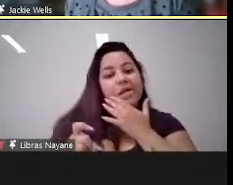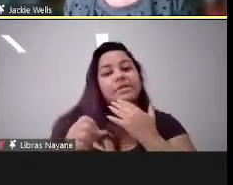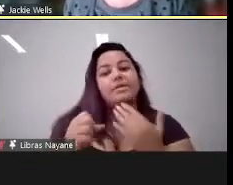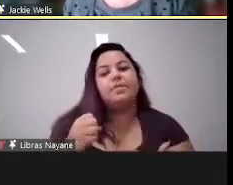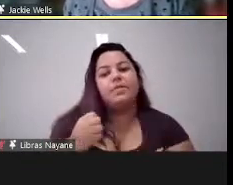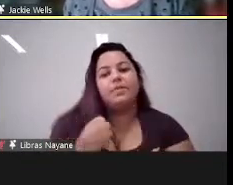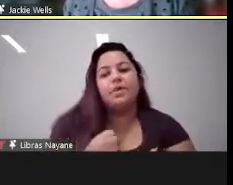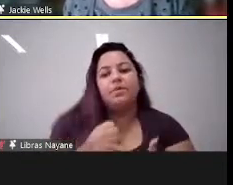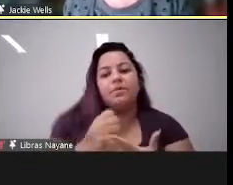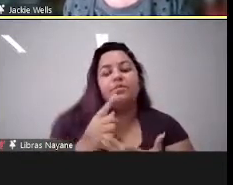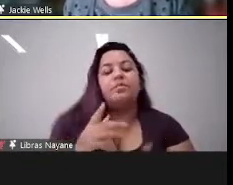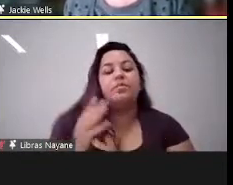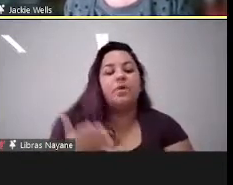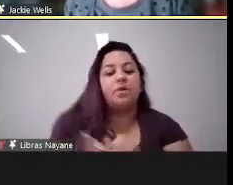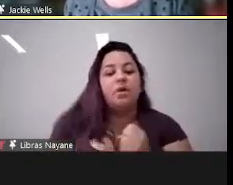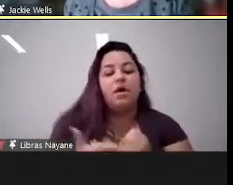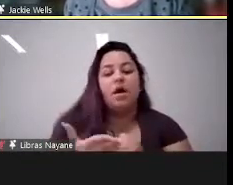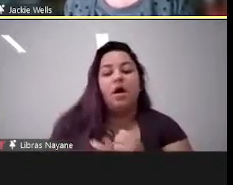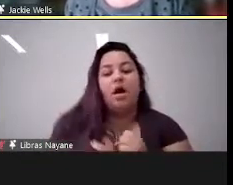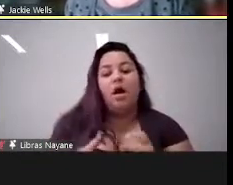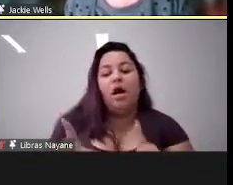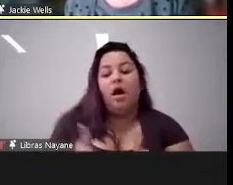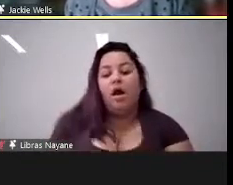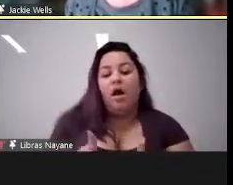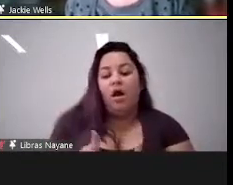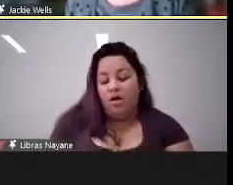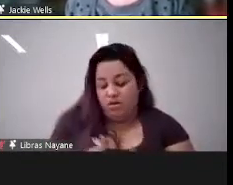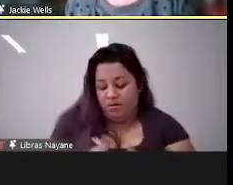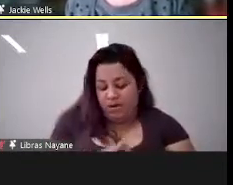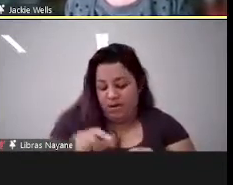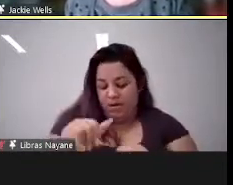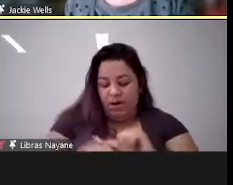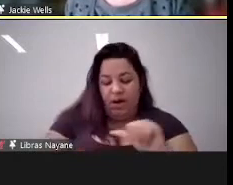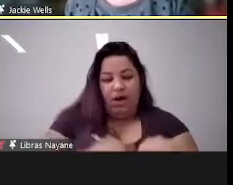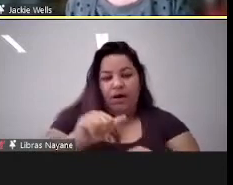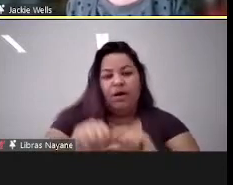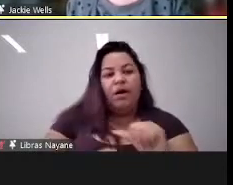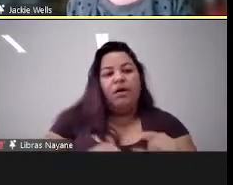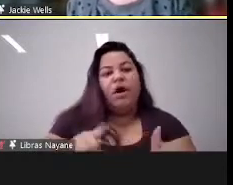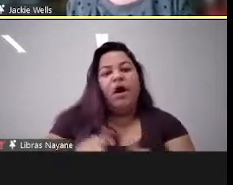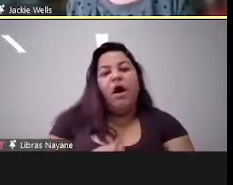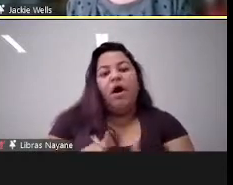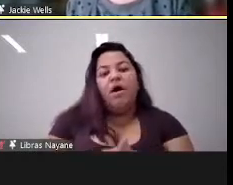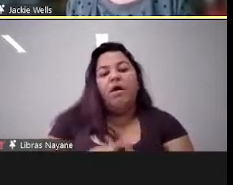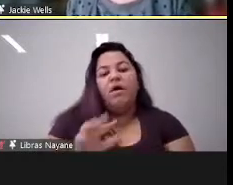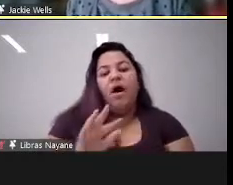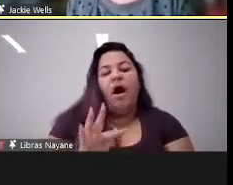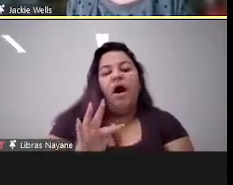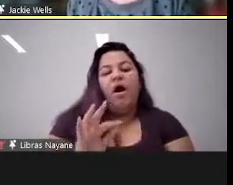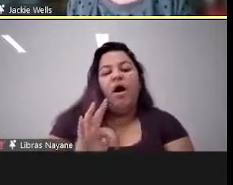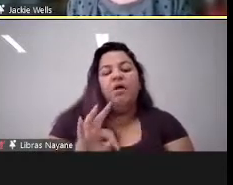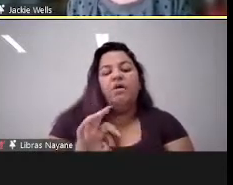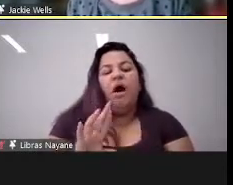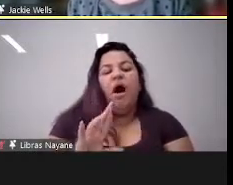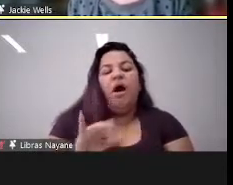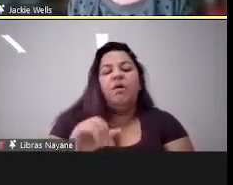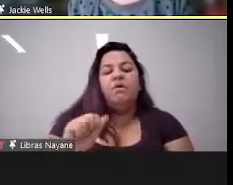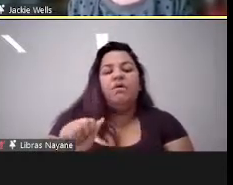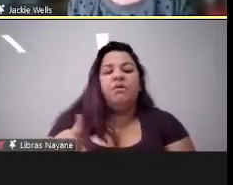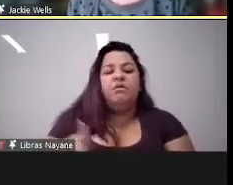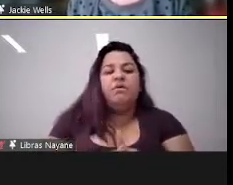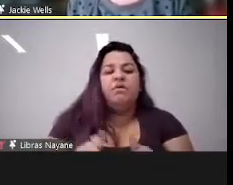to basic rate tax relief only would not affect Alex. Now, Alex represents something like 80% of